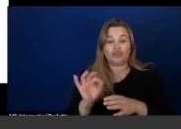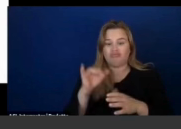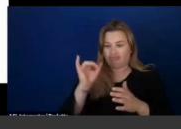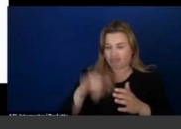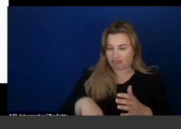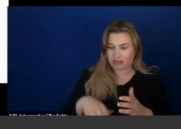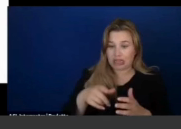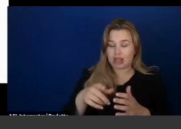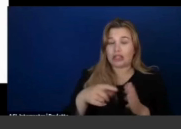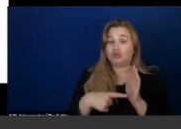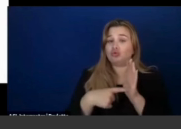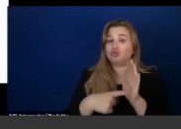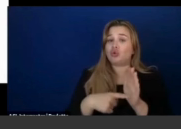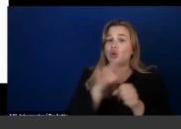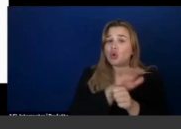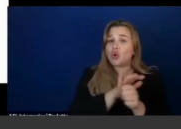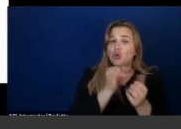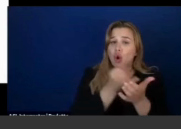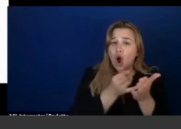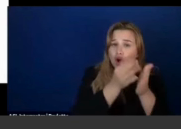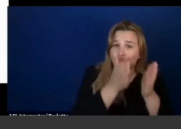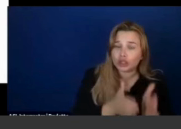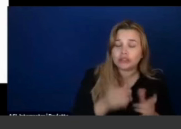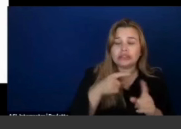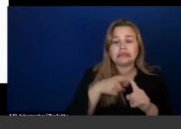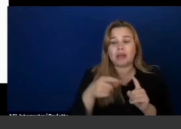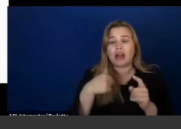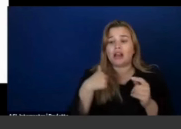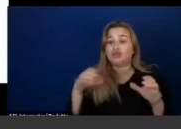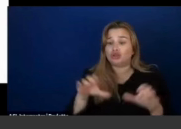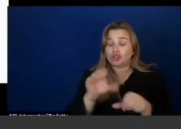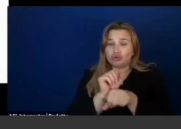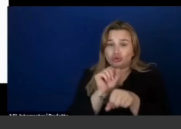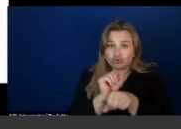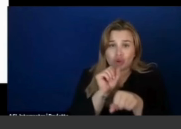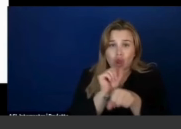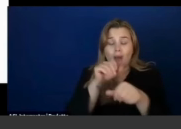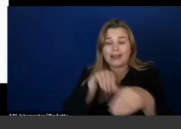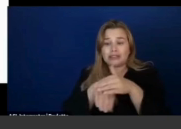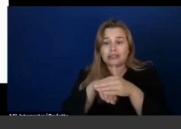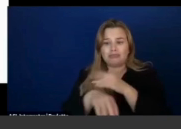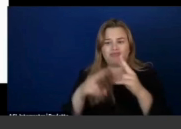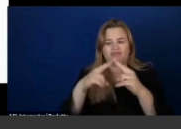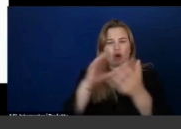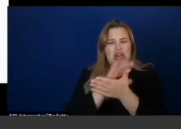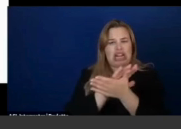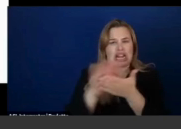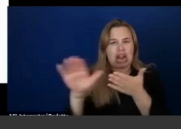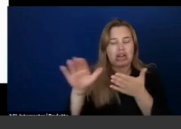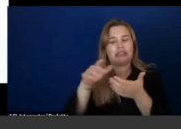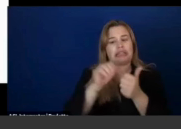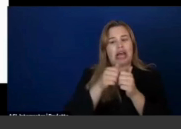artists, but it still does the job. It's accessible. It's a very nice example